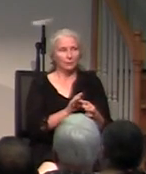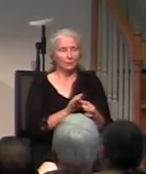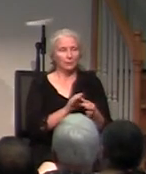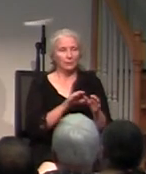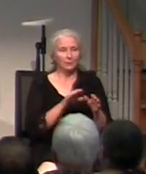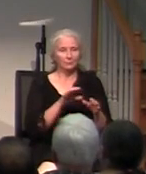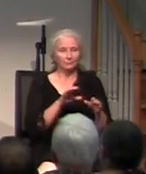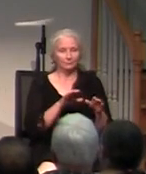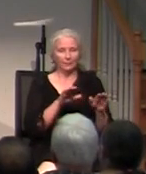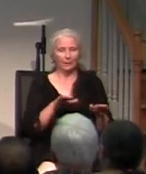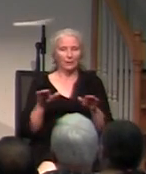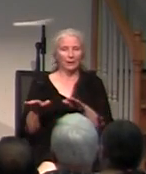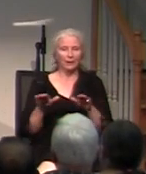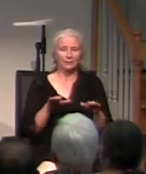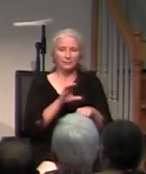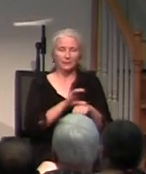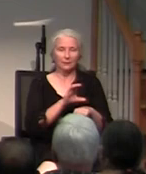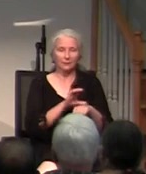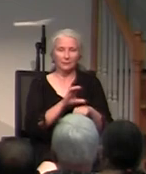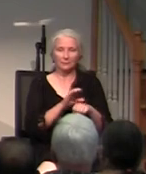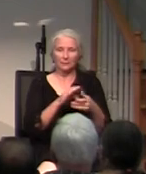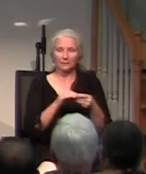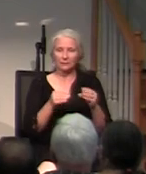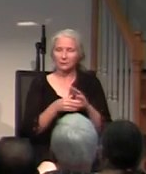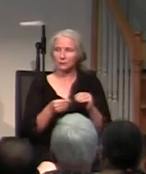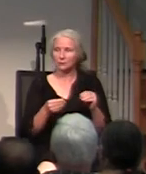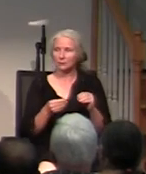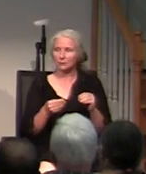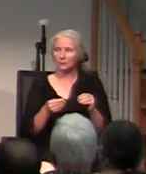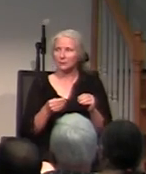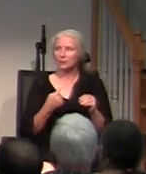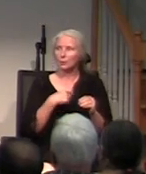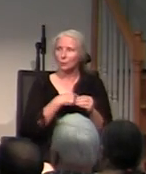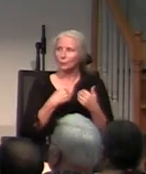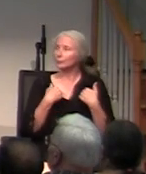need character, and we need covering. All of those things.